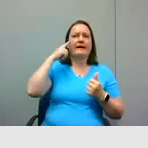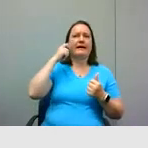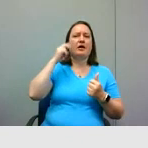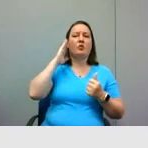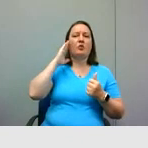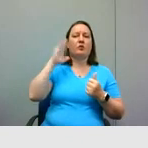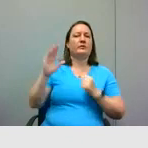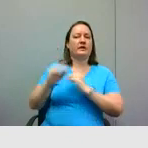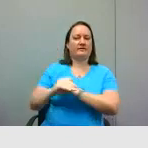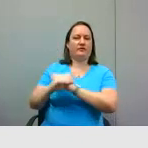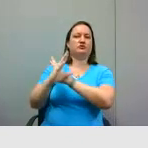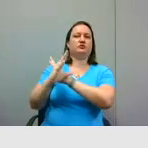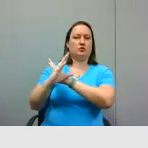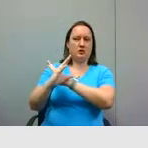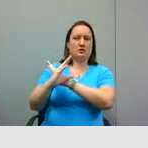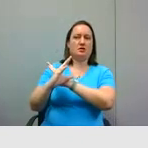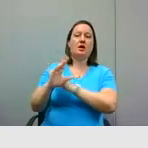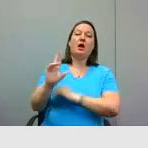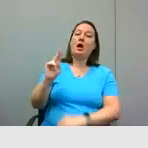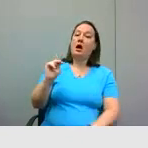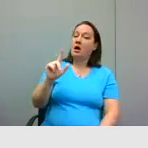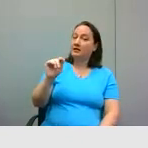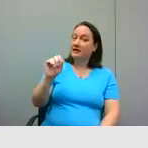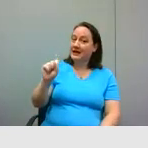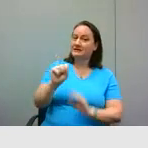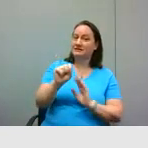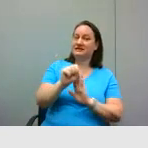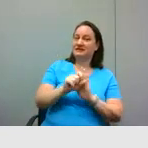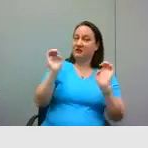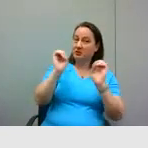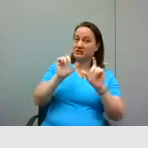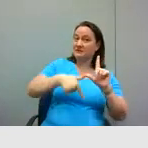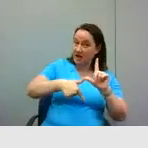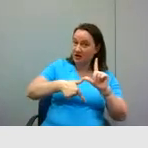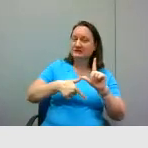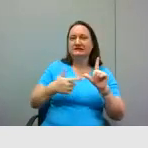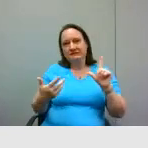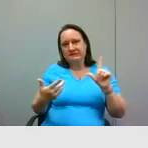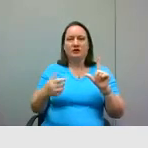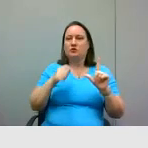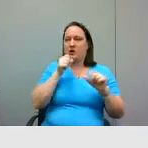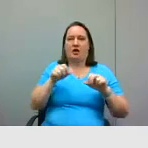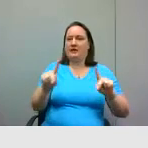meet virtually. So I would plan on it being virtual.